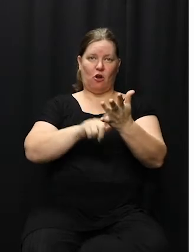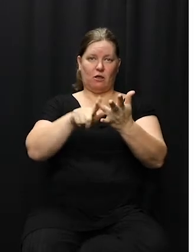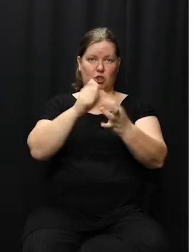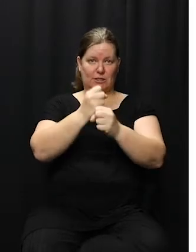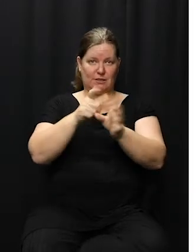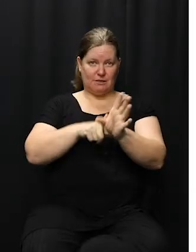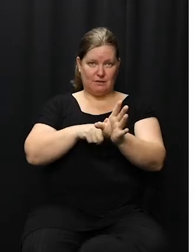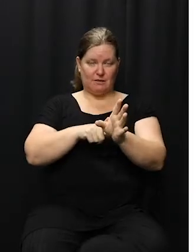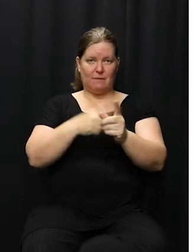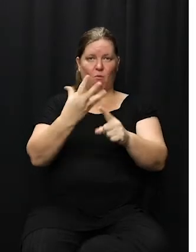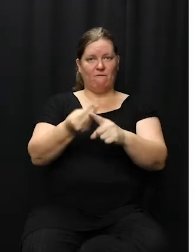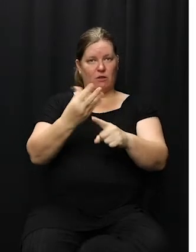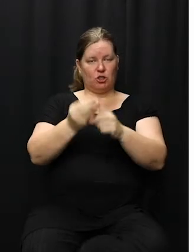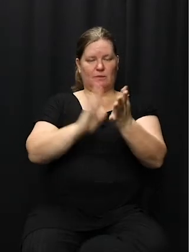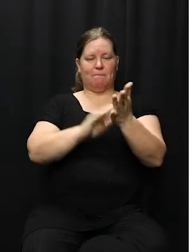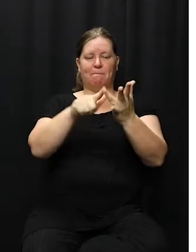morphology,